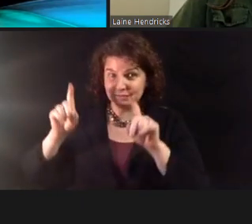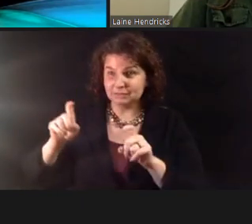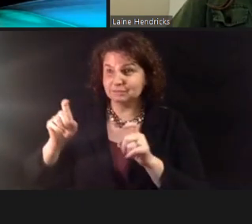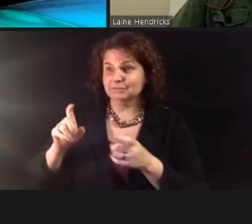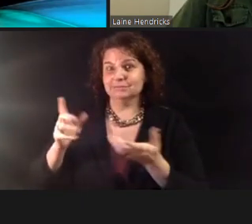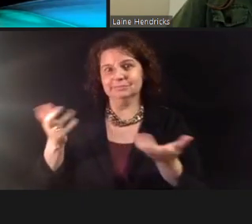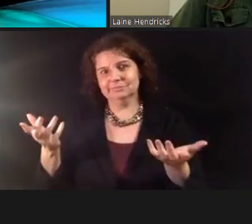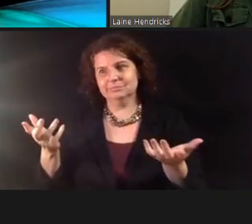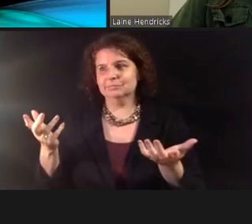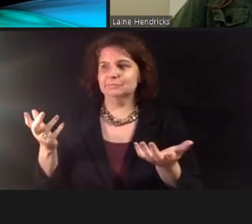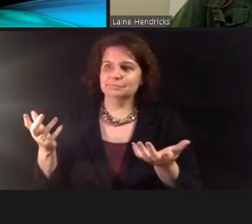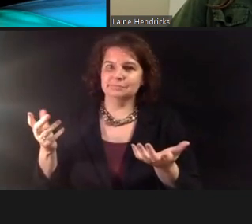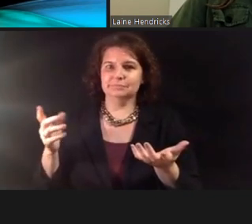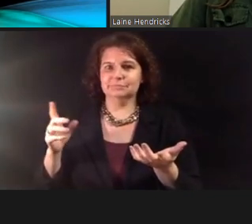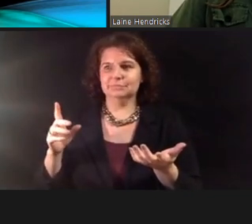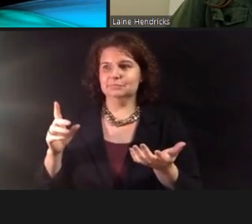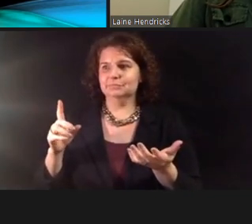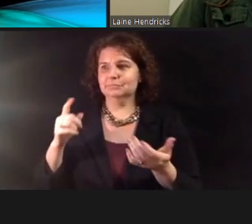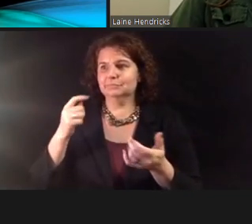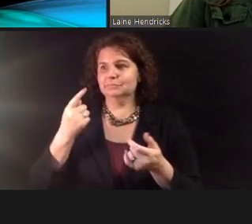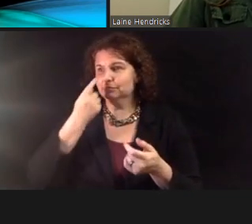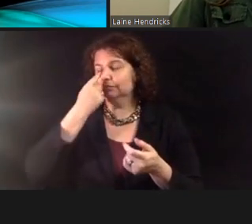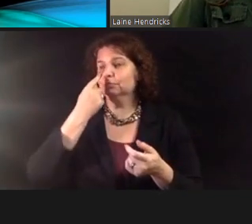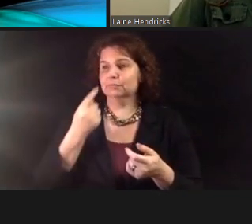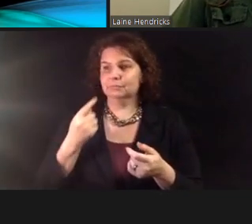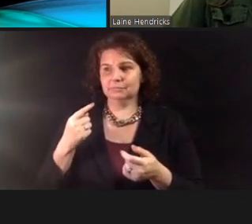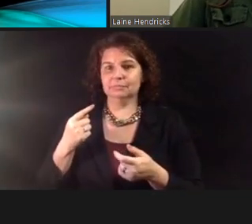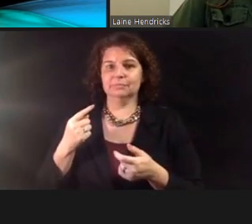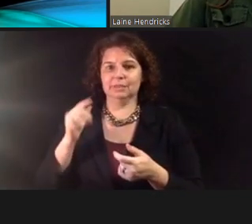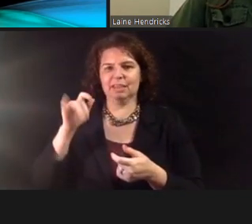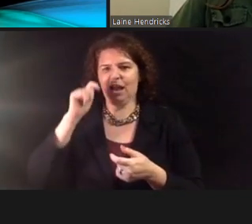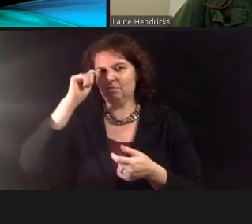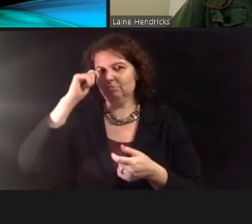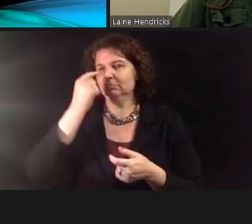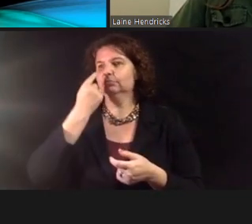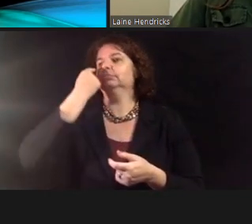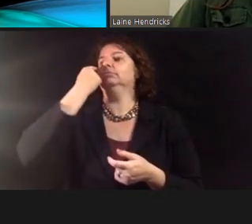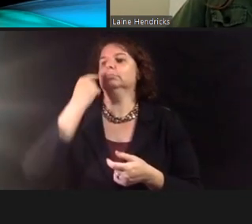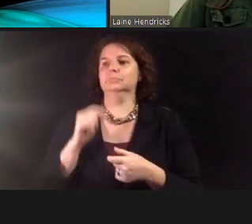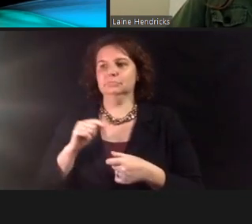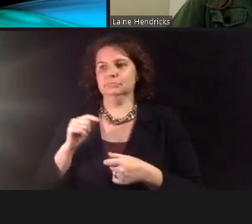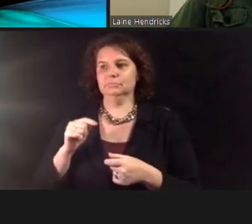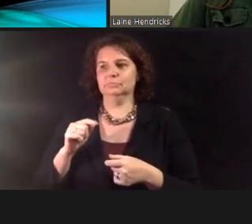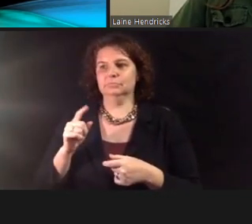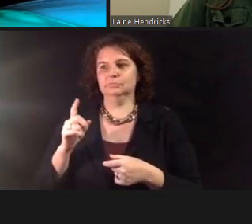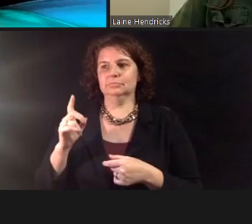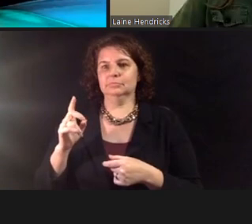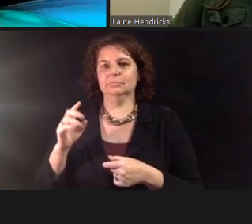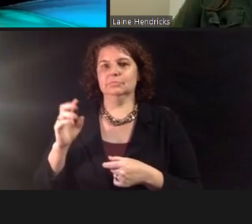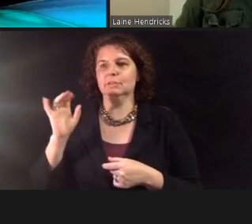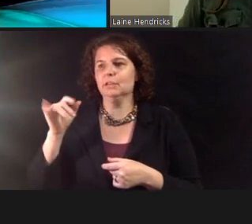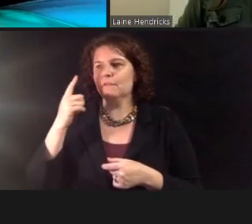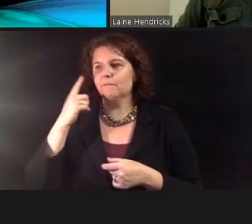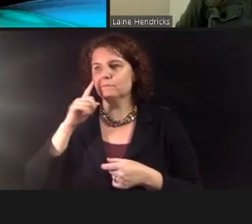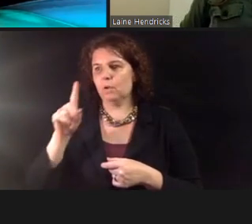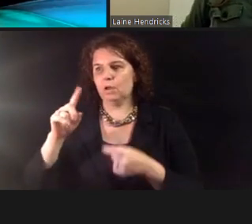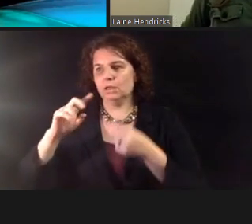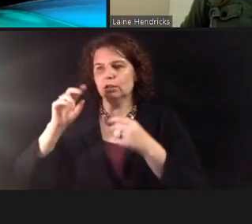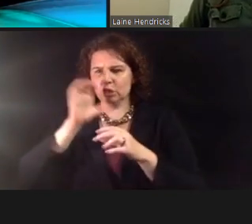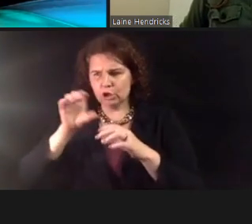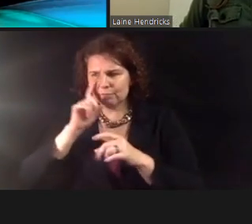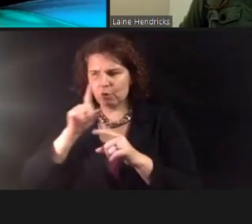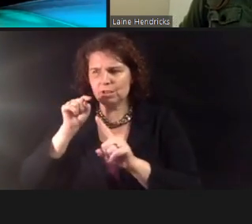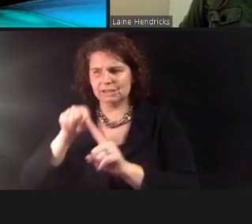swab. PCR, it looks for the RNA of the DNA of the virus,